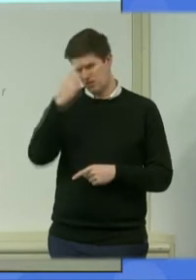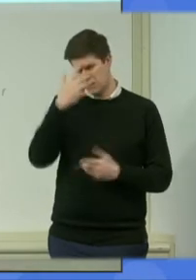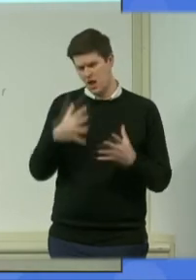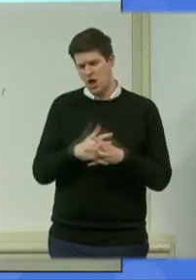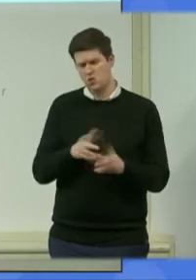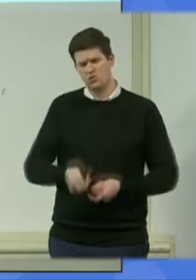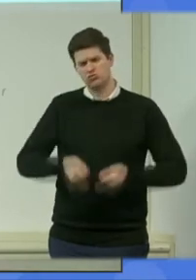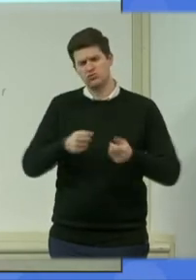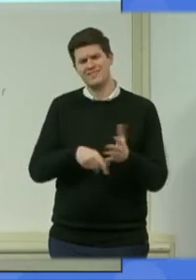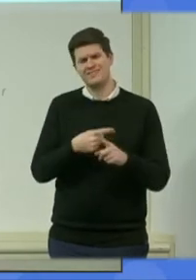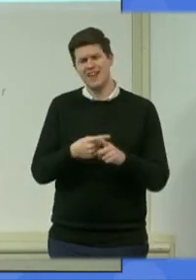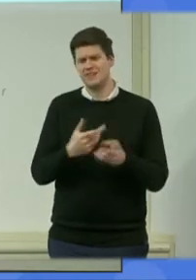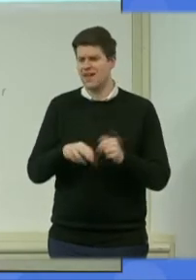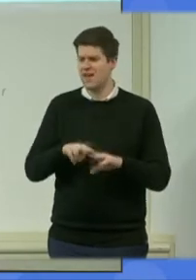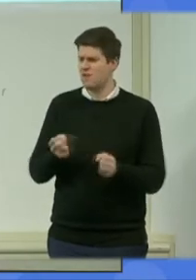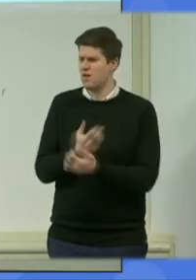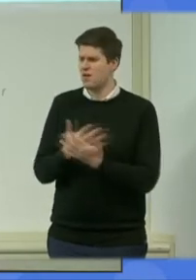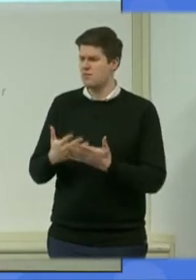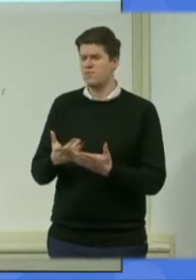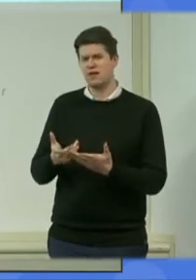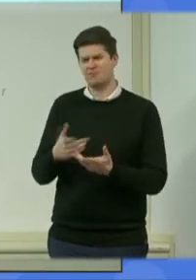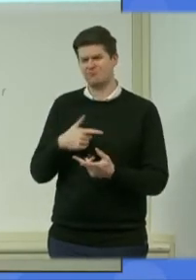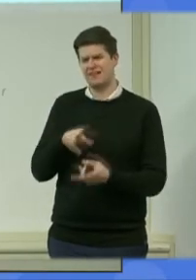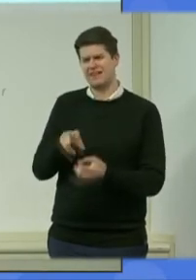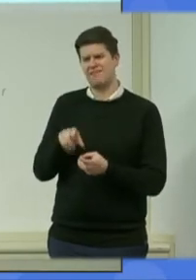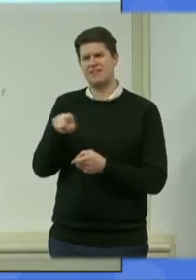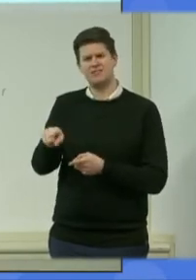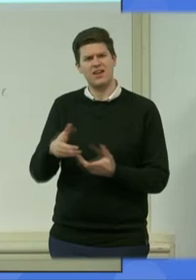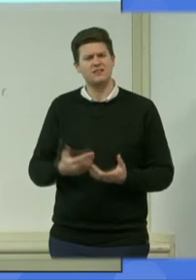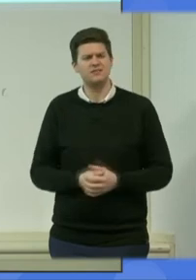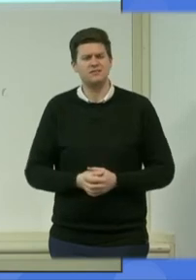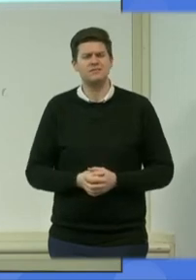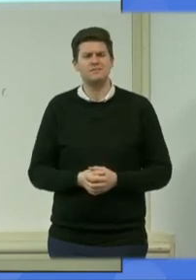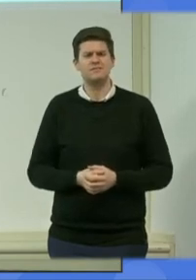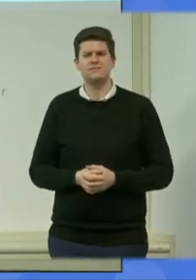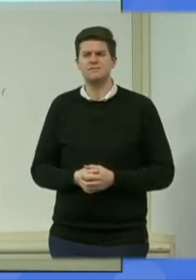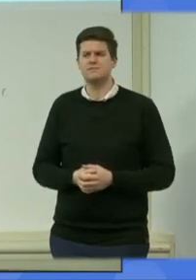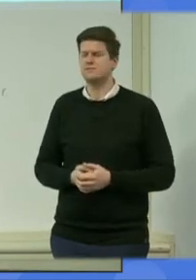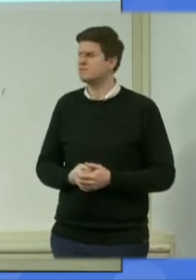revenues are disappearing as people are taking advantage of this sort of loophole, if you like, in the tax system.